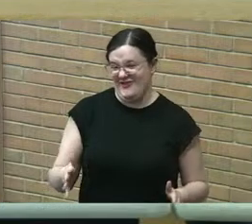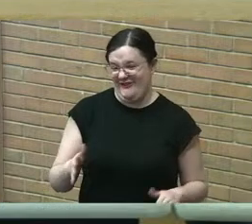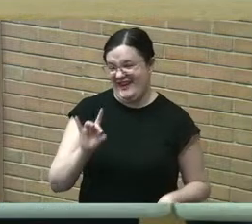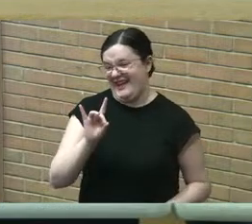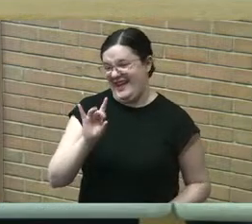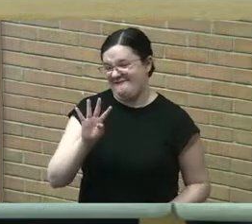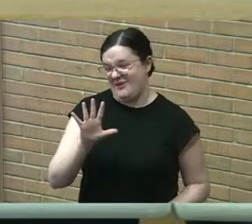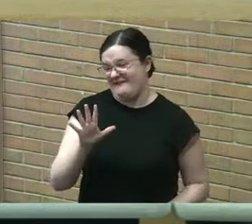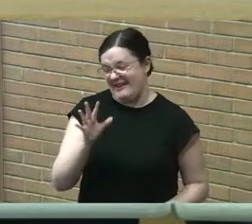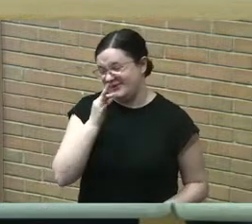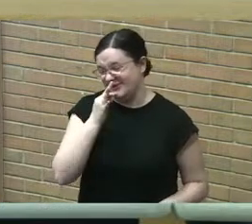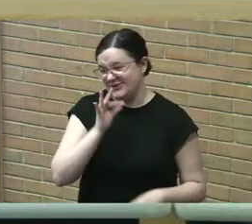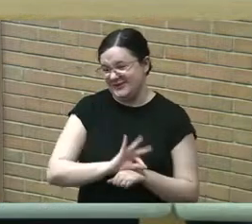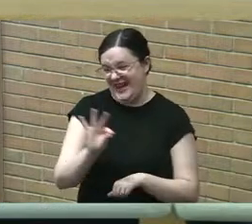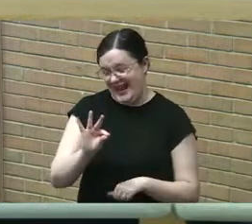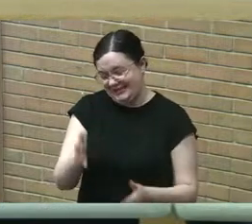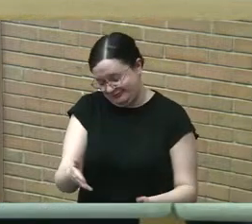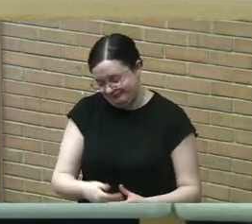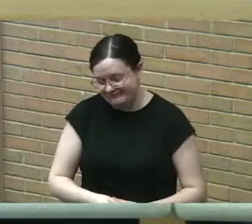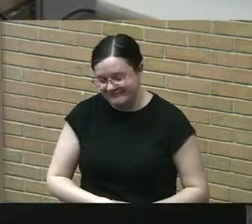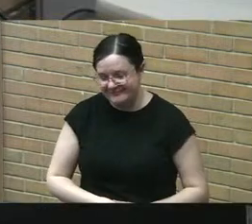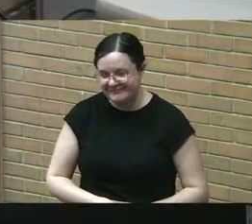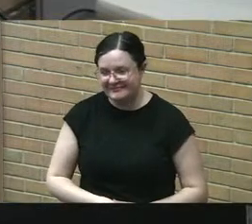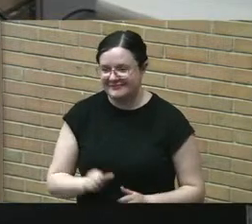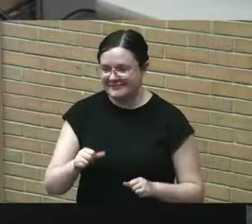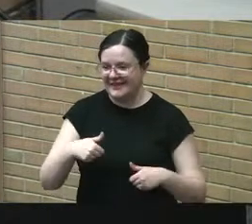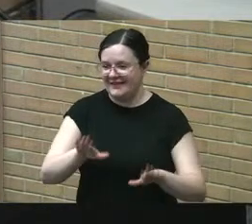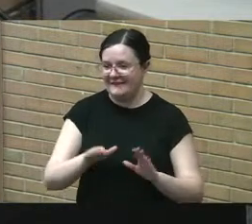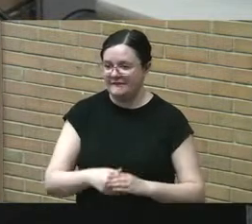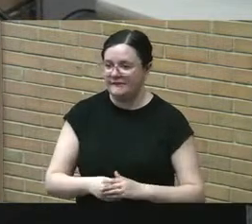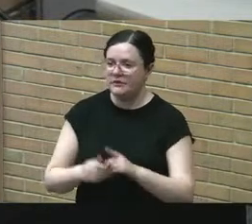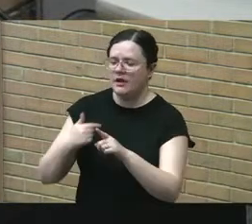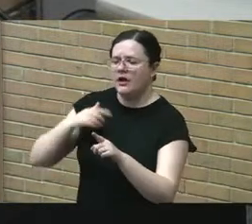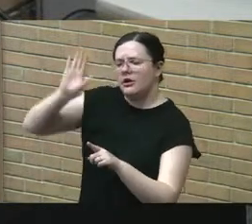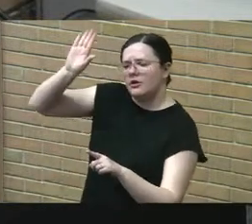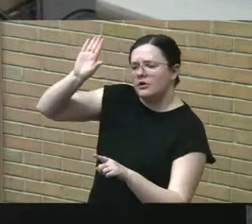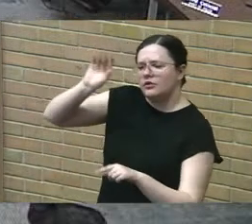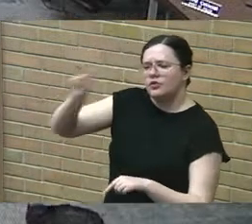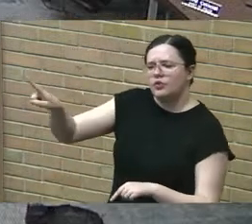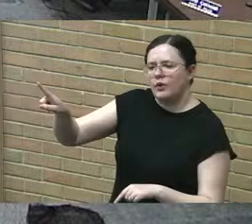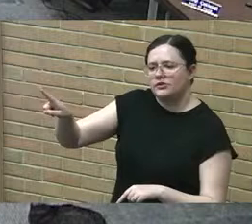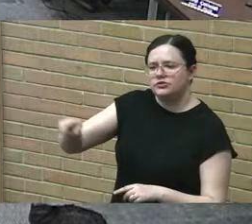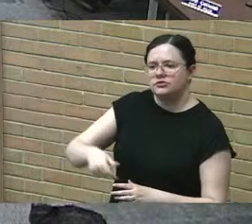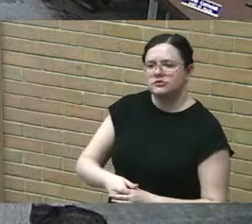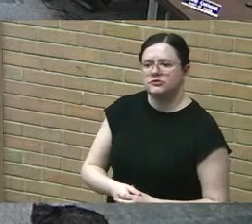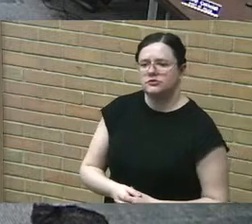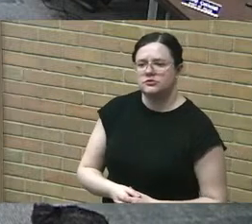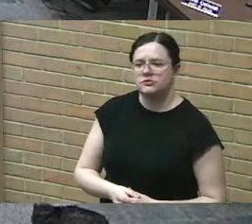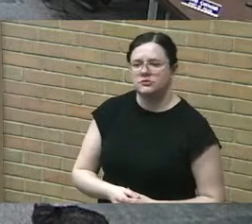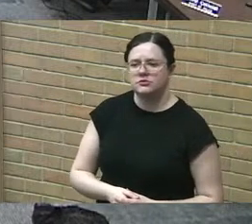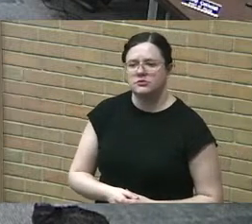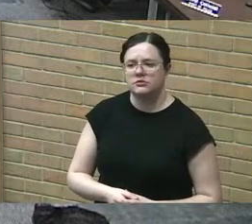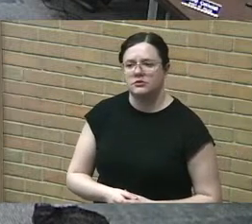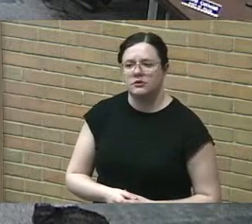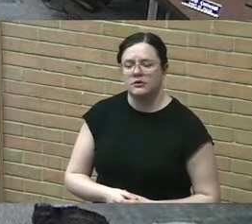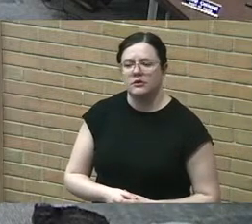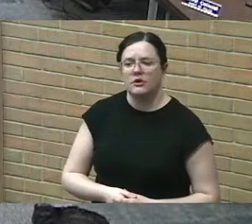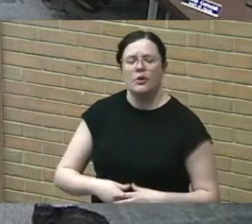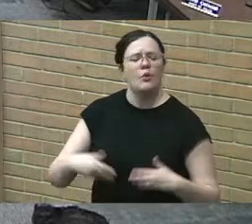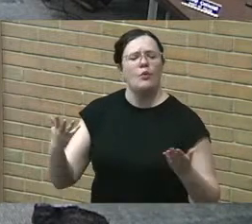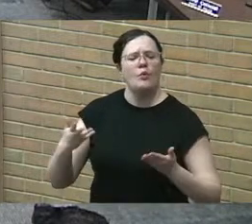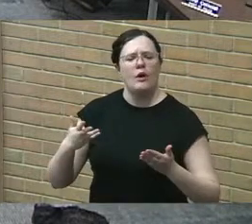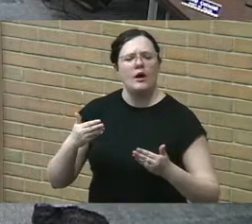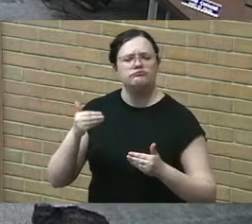9, so. Bill, I move we... I have a question. What is the procedure if Brighton